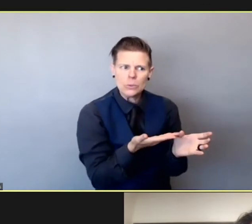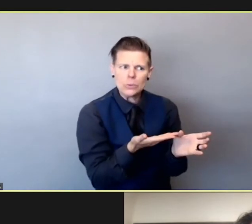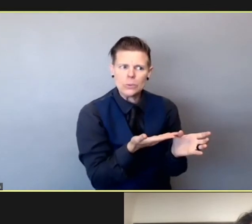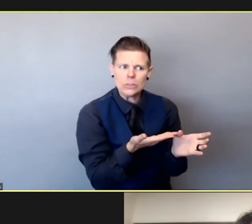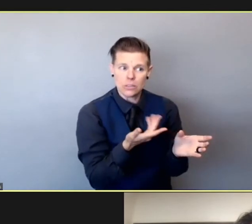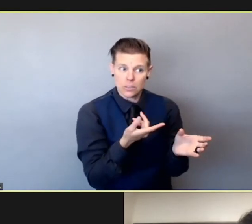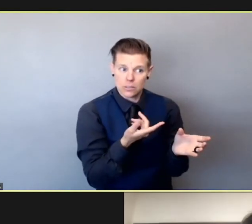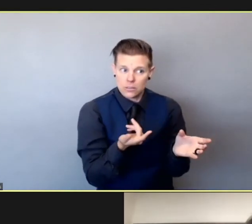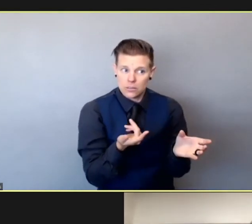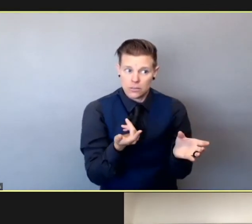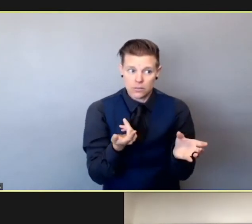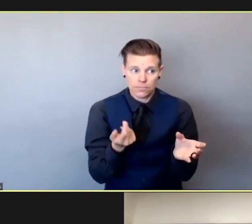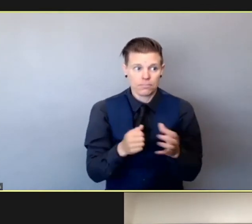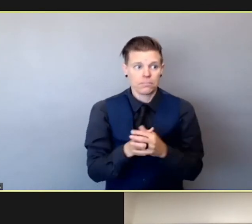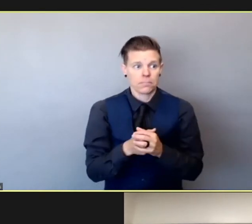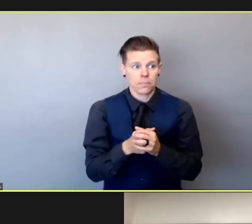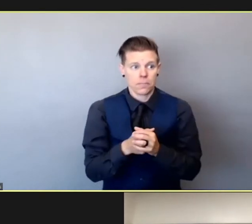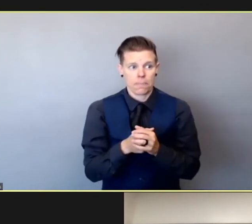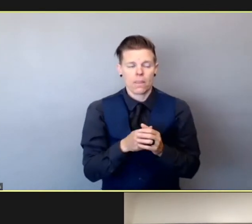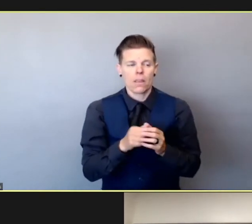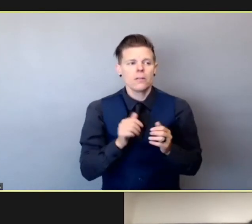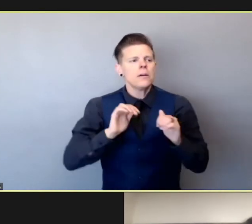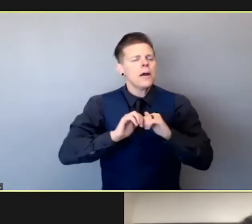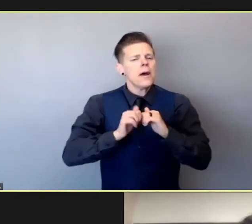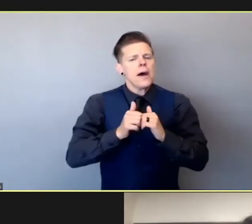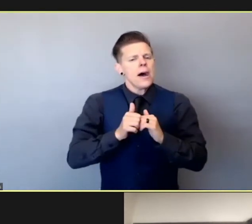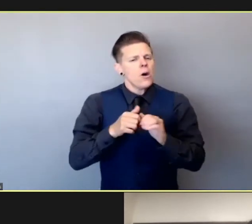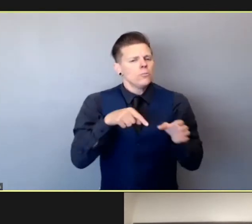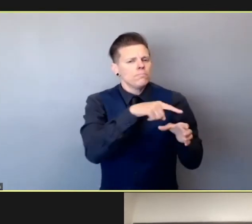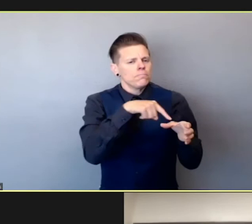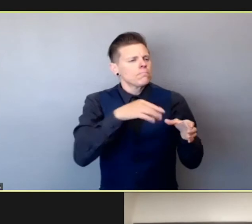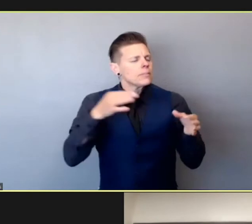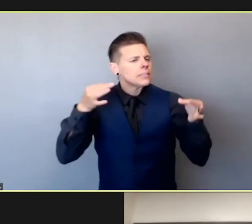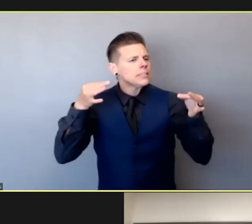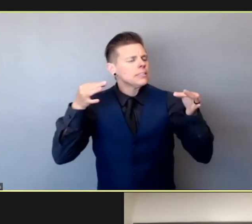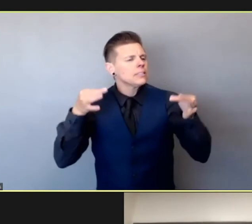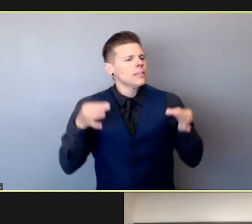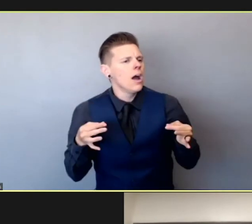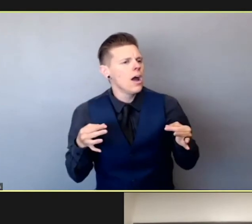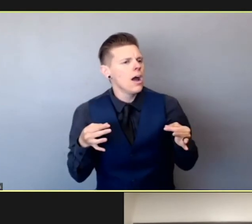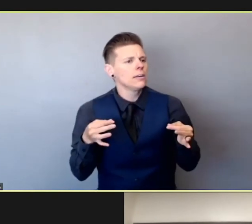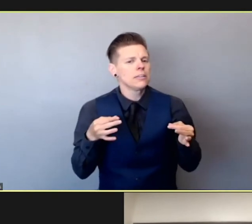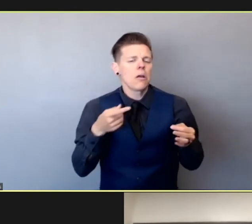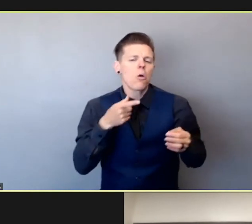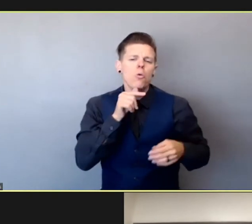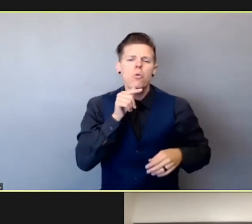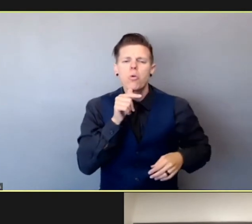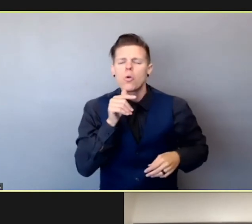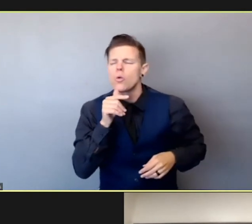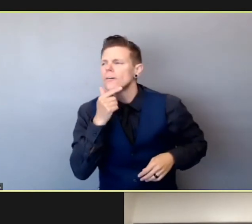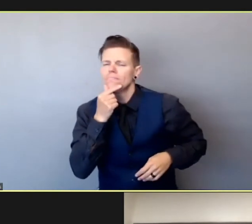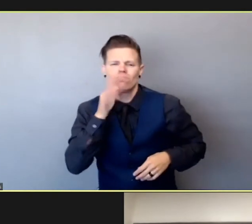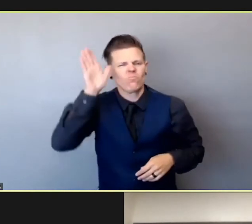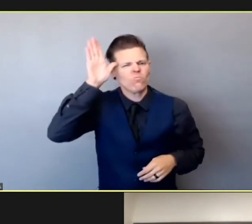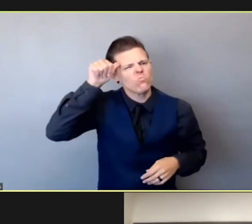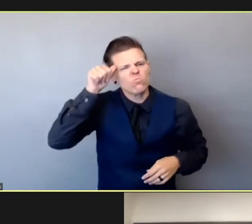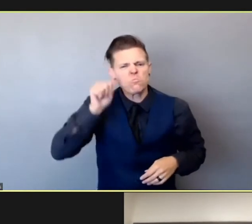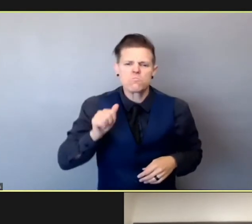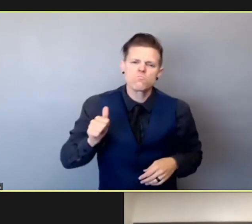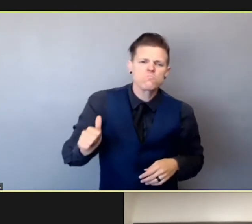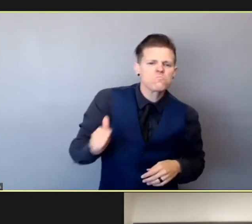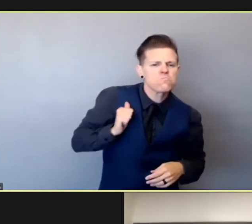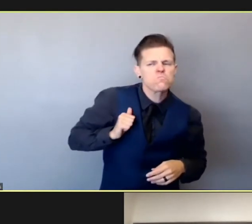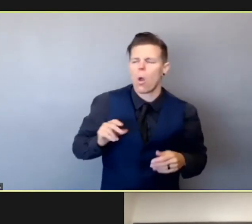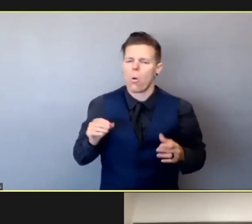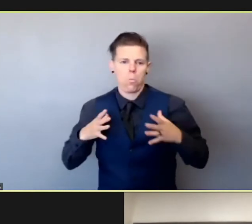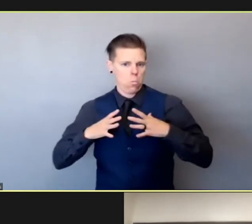think they're choosing to be at risk and maybe they don't want to be protected is